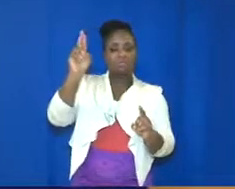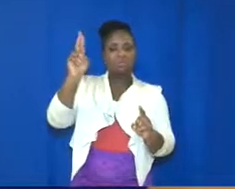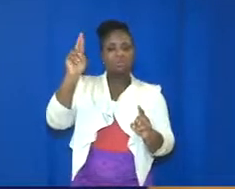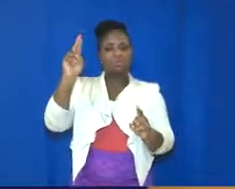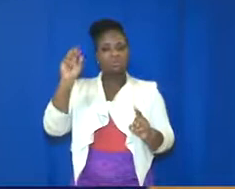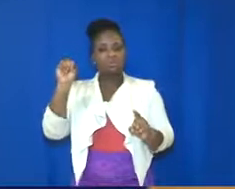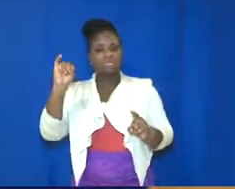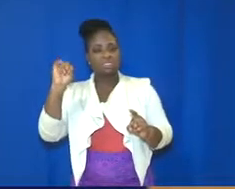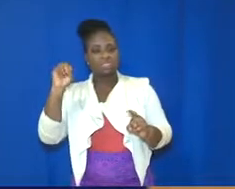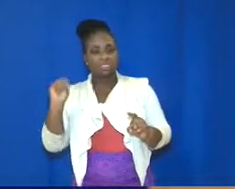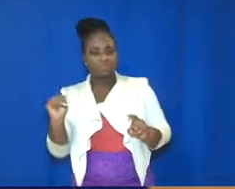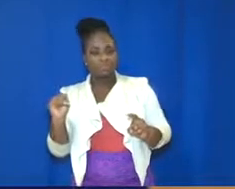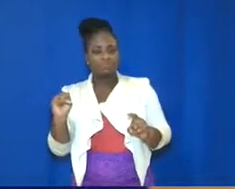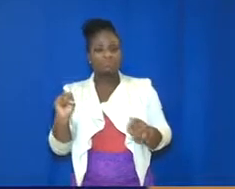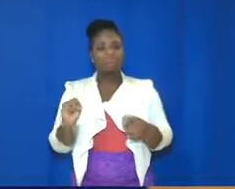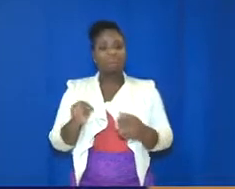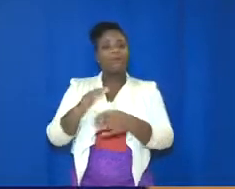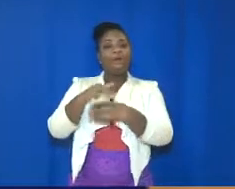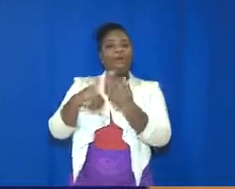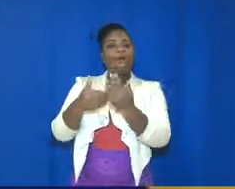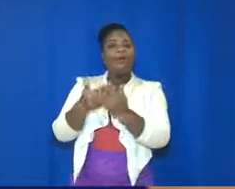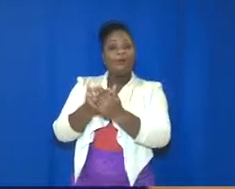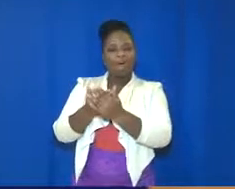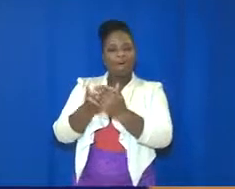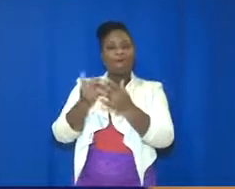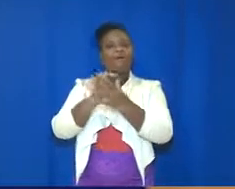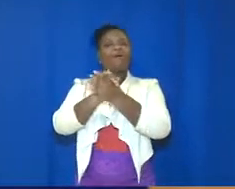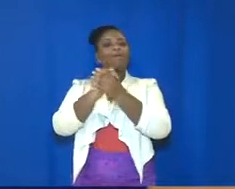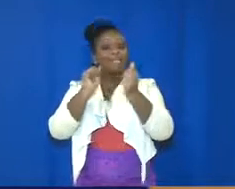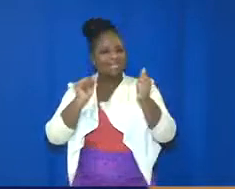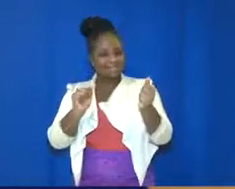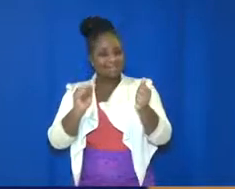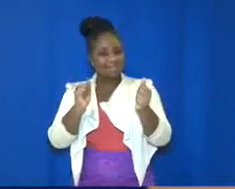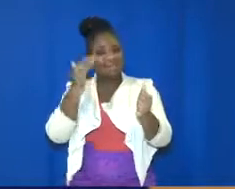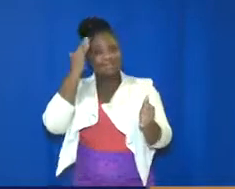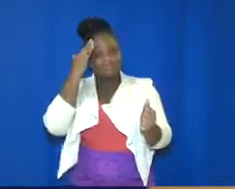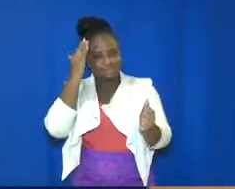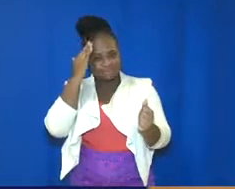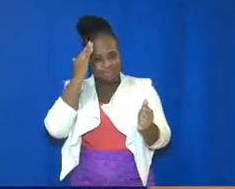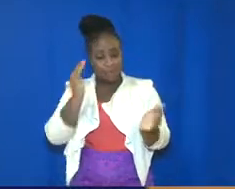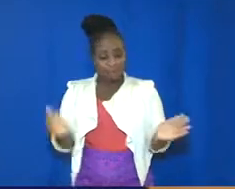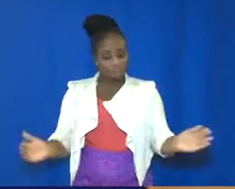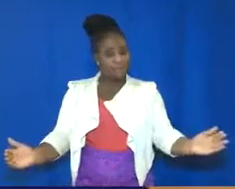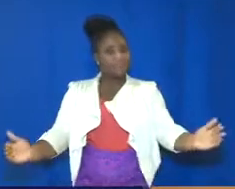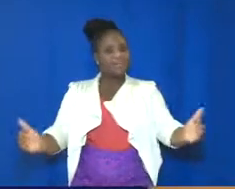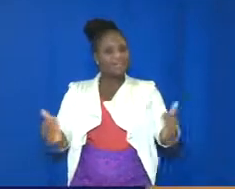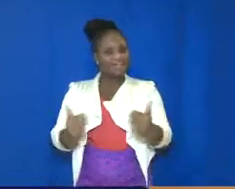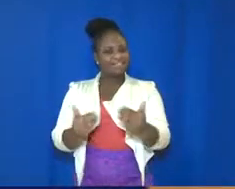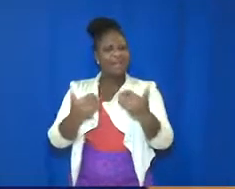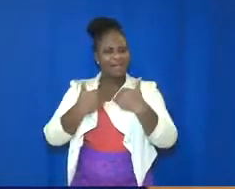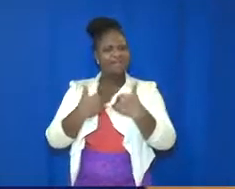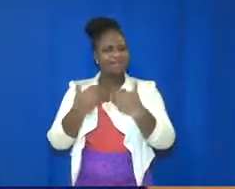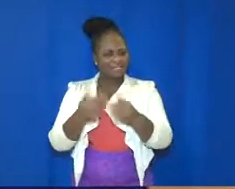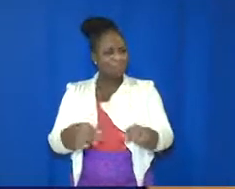tourism, and creative arts sectors share in this opinion, because collectively we believe they